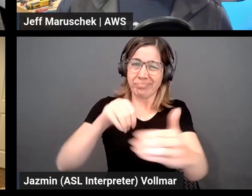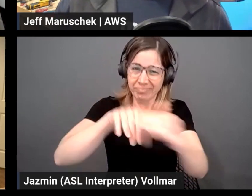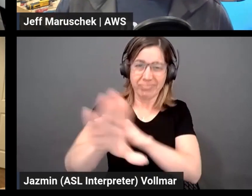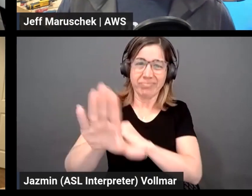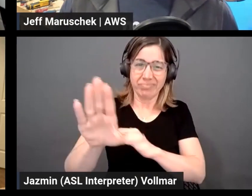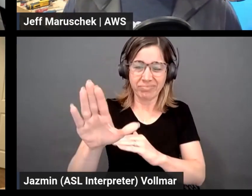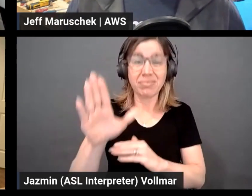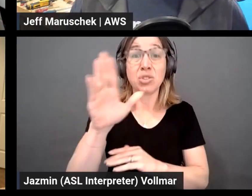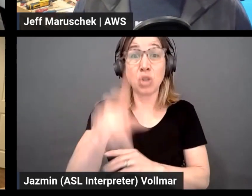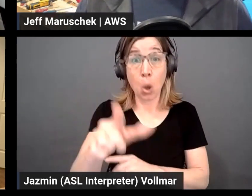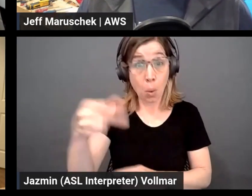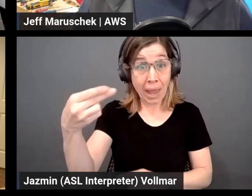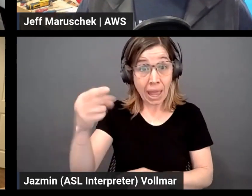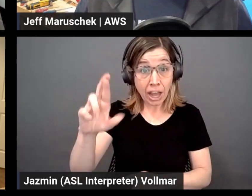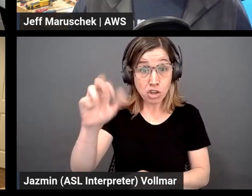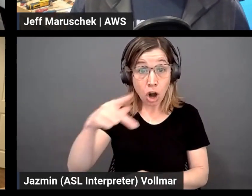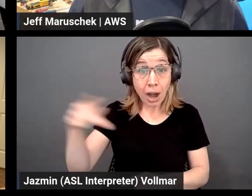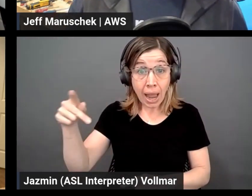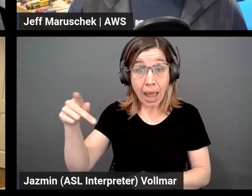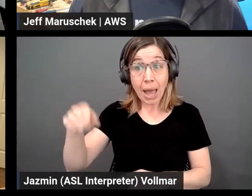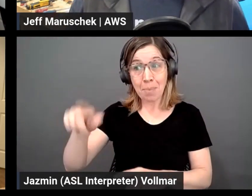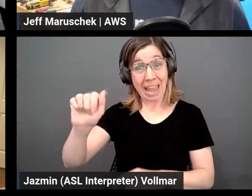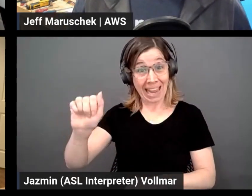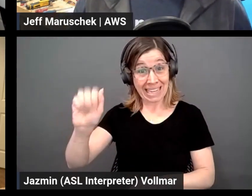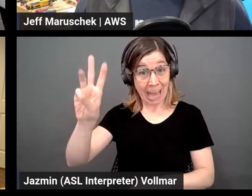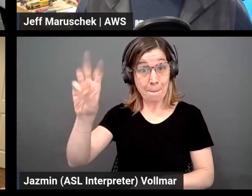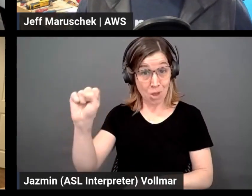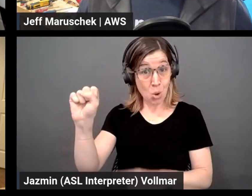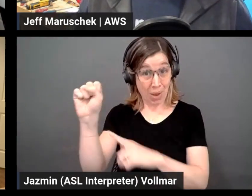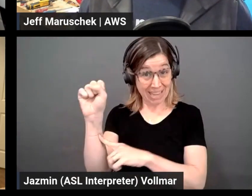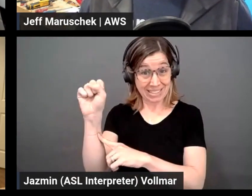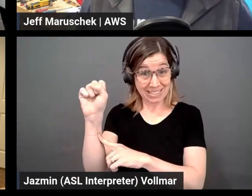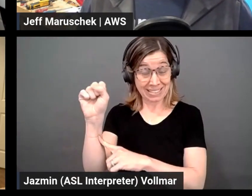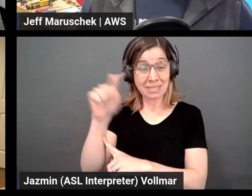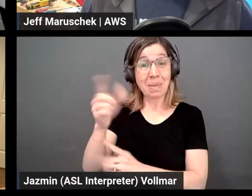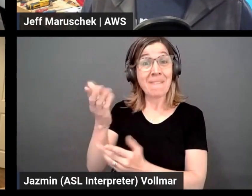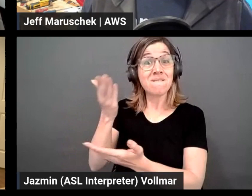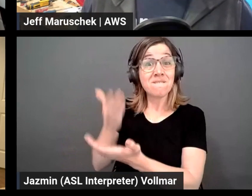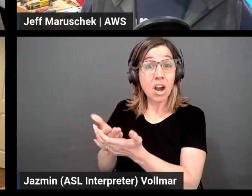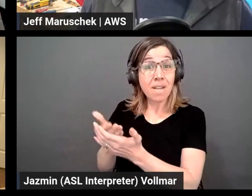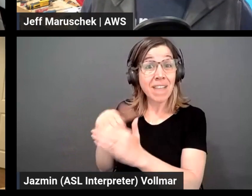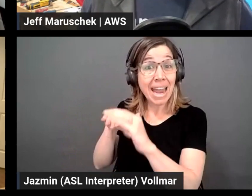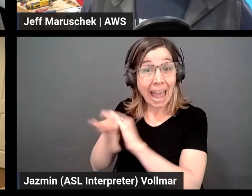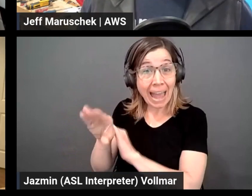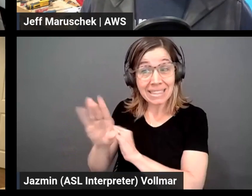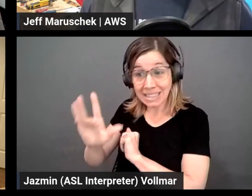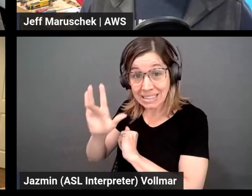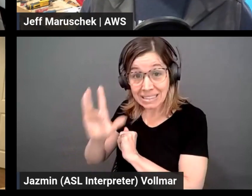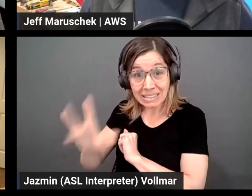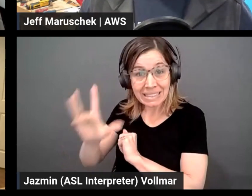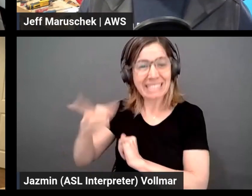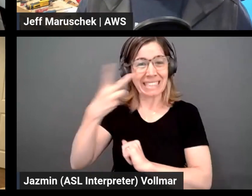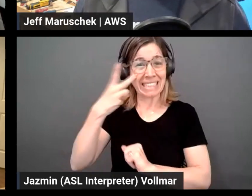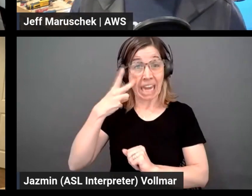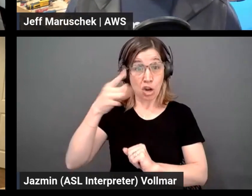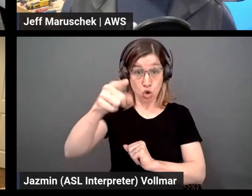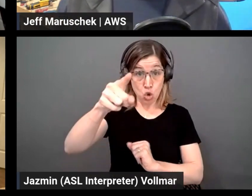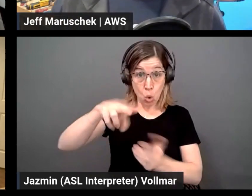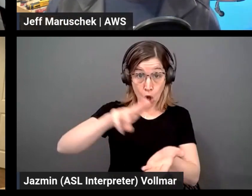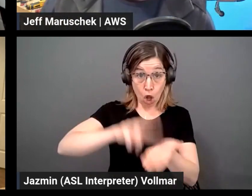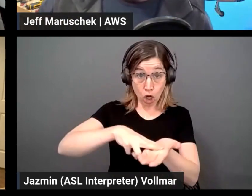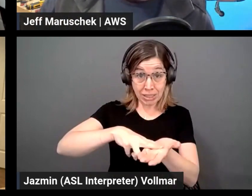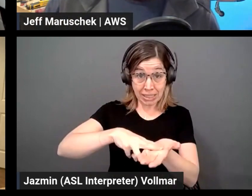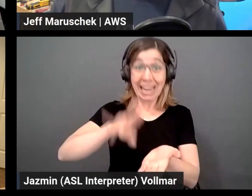your HR app that exists on AWS, when you hit verified access, it's going to see if you're logged in or not. If you're not logged in, it's